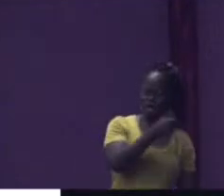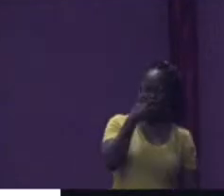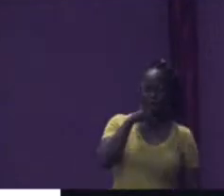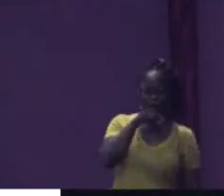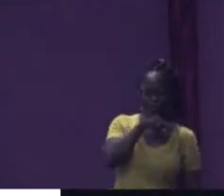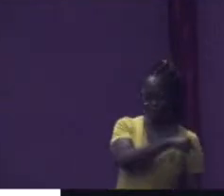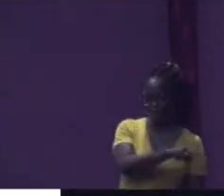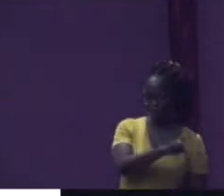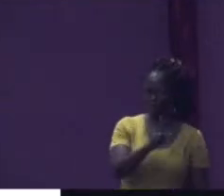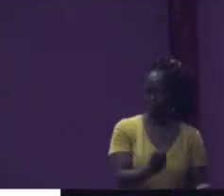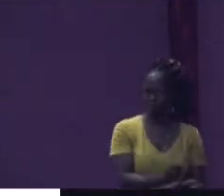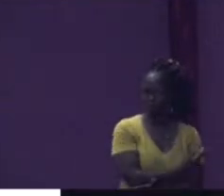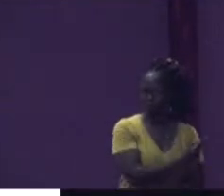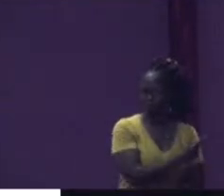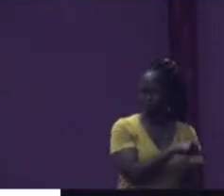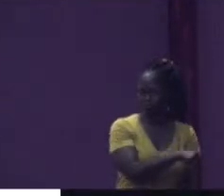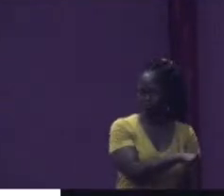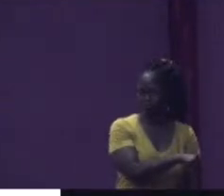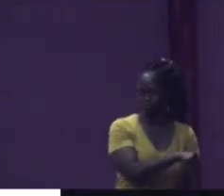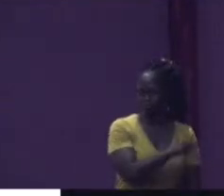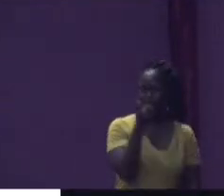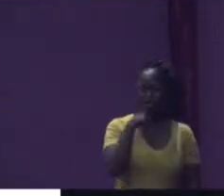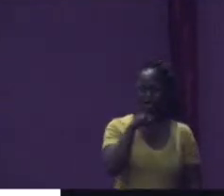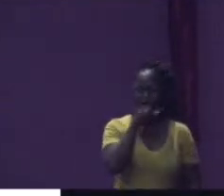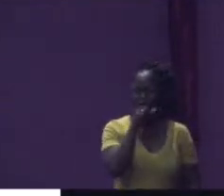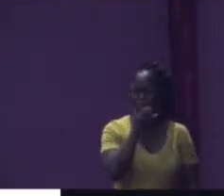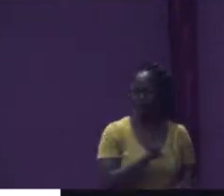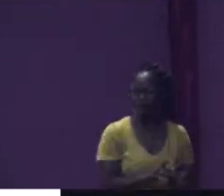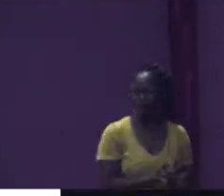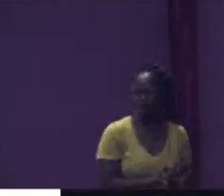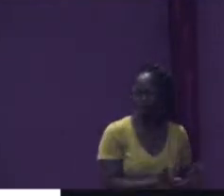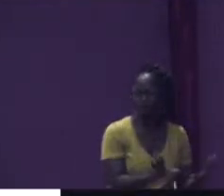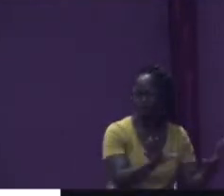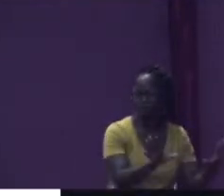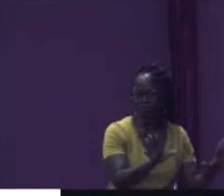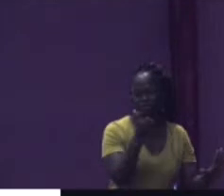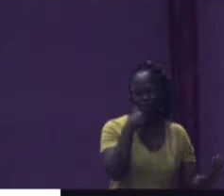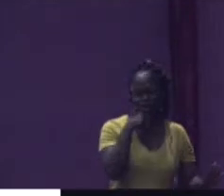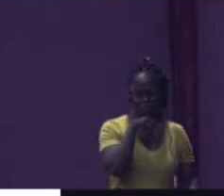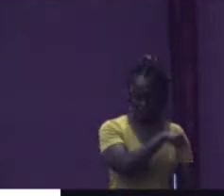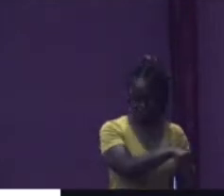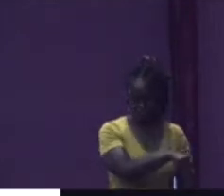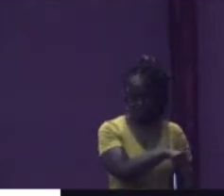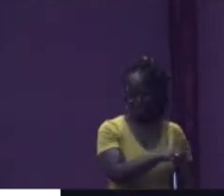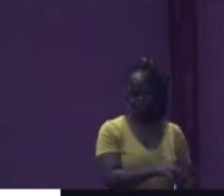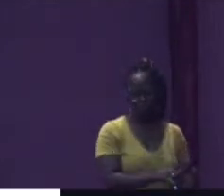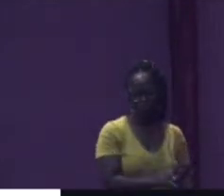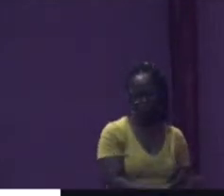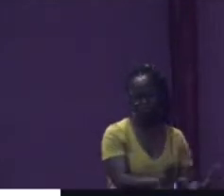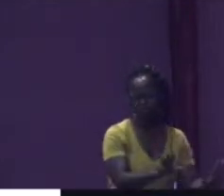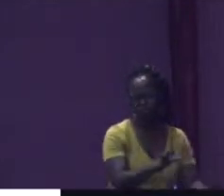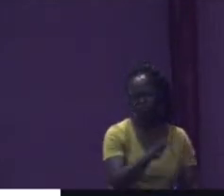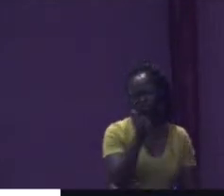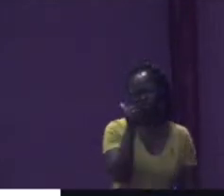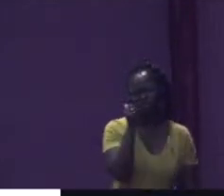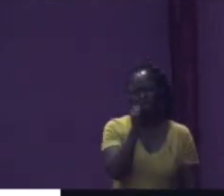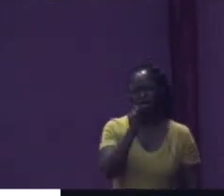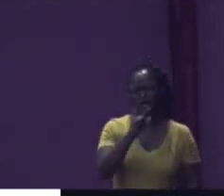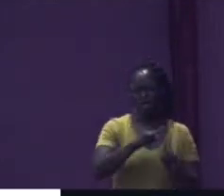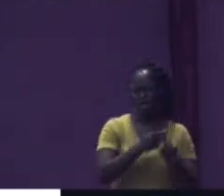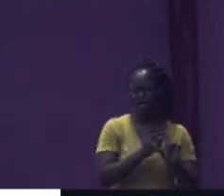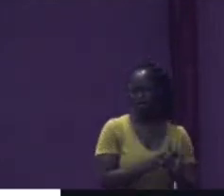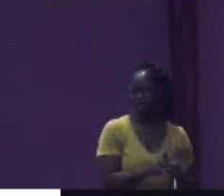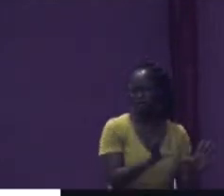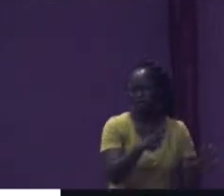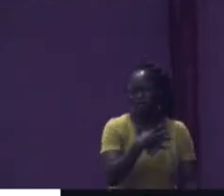lets the woman try whatever feels good for her. She may ask her to lie down, it may